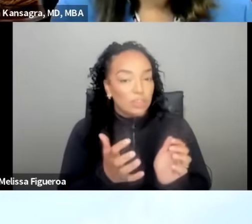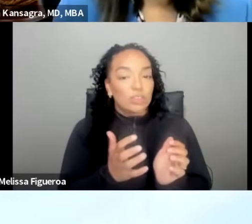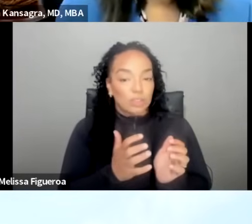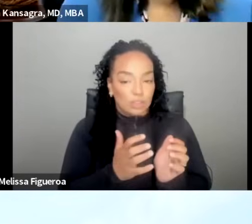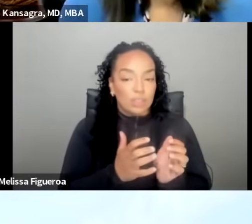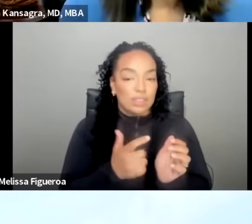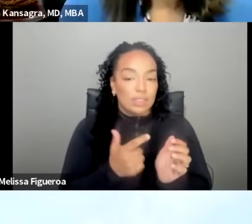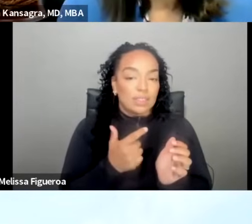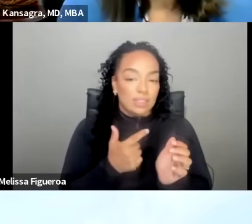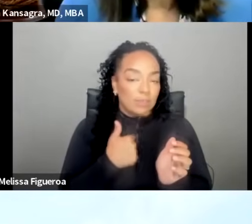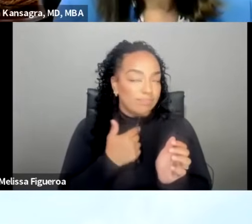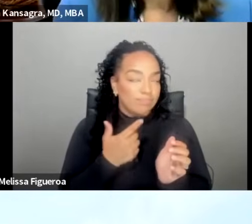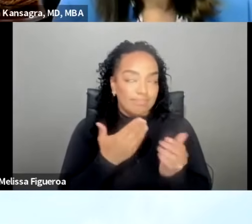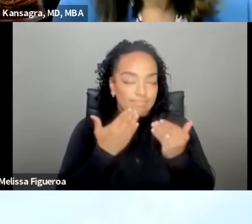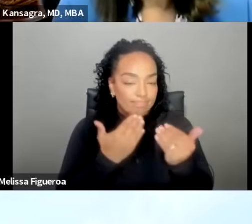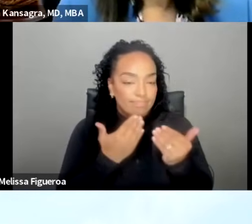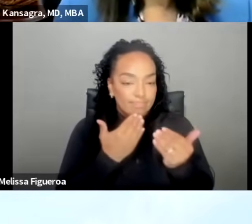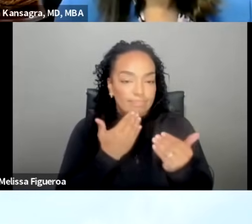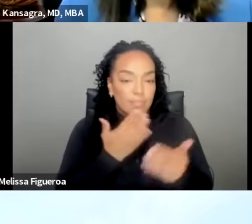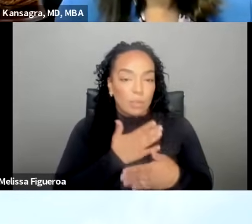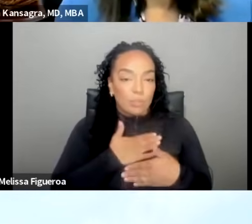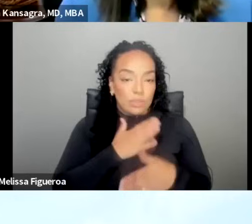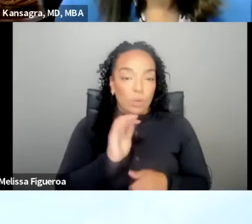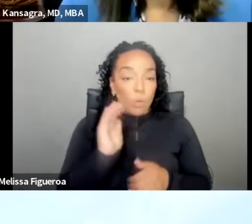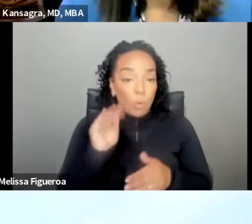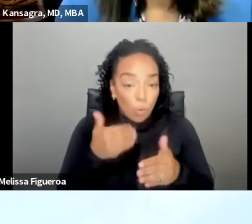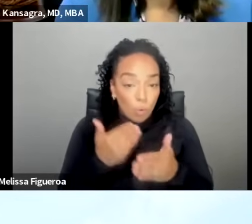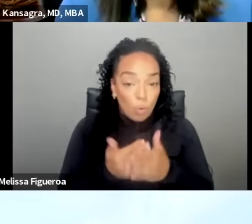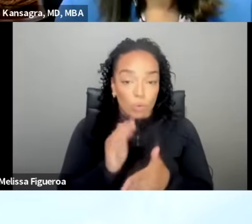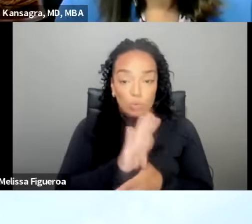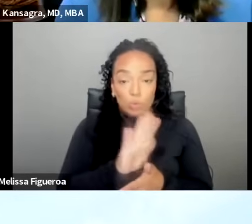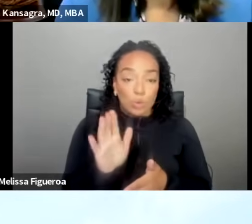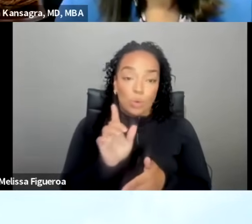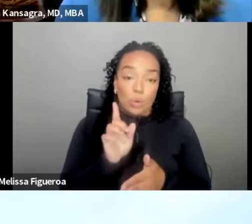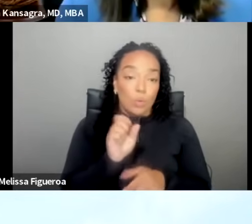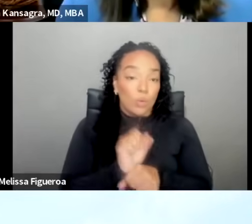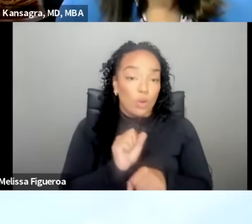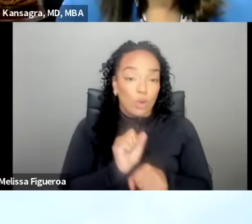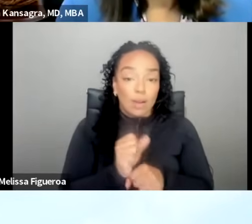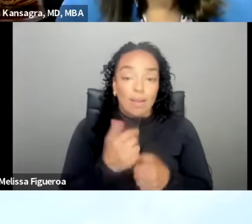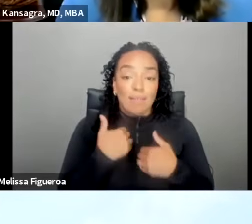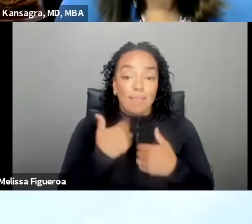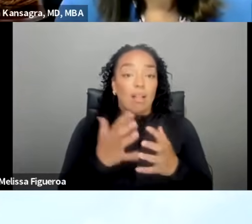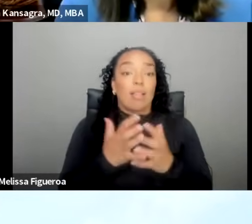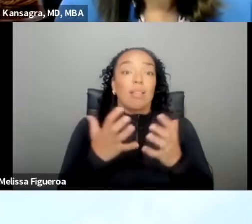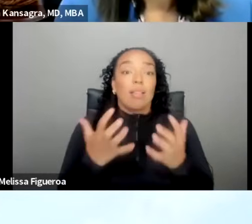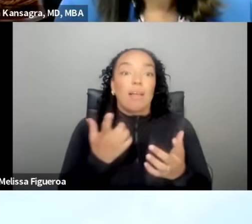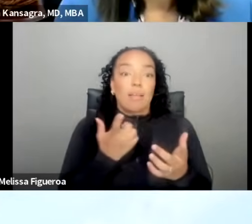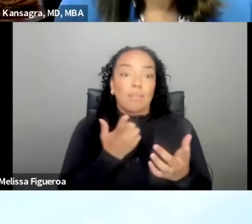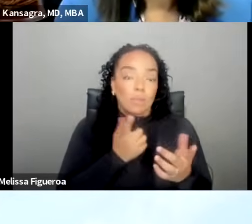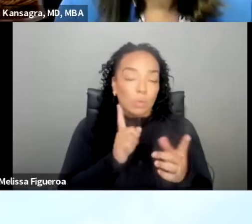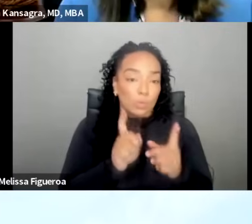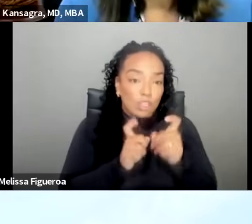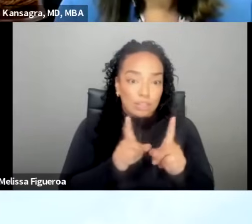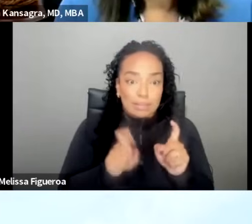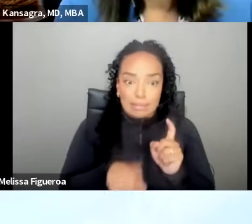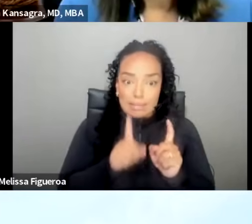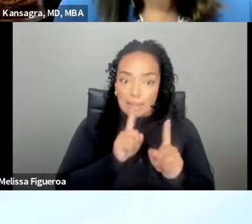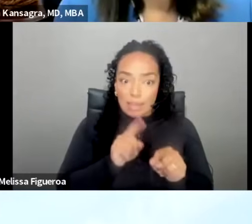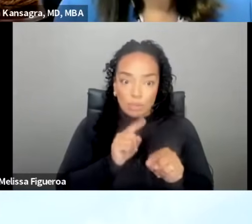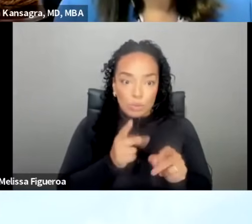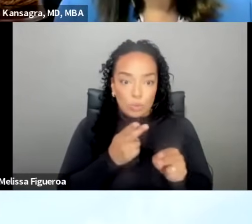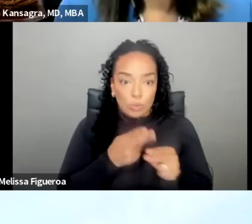the appreciation for all of the work that you're doing. There are a lot of questions that need to be answered very quickly, as you are